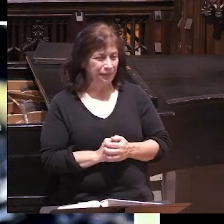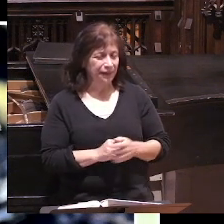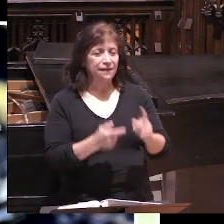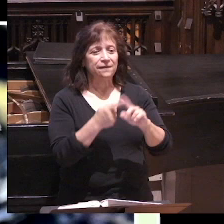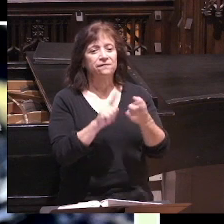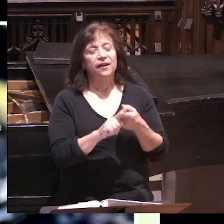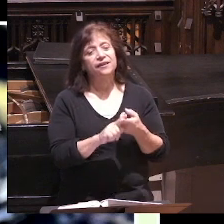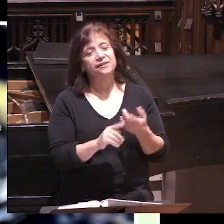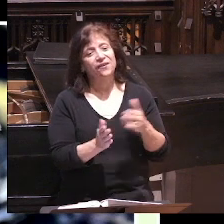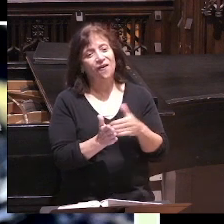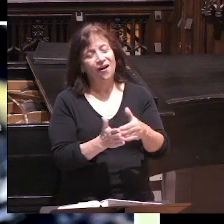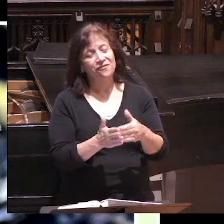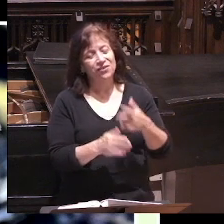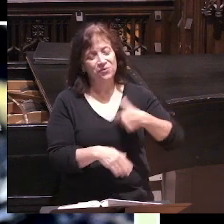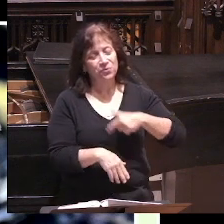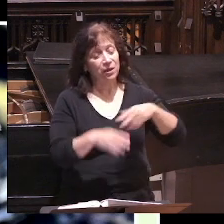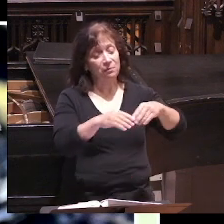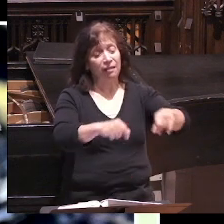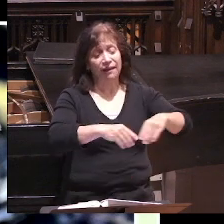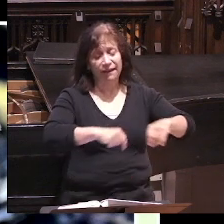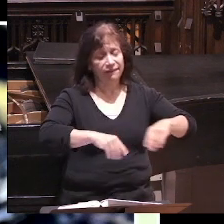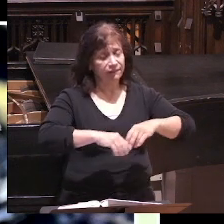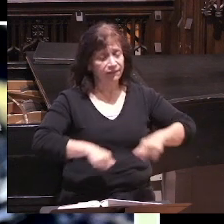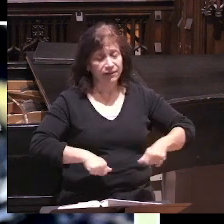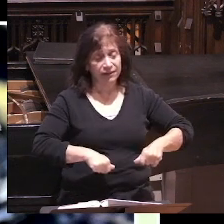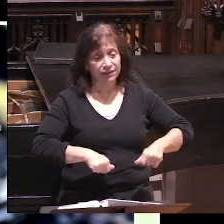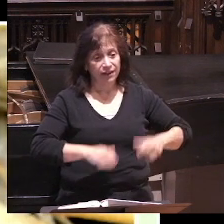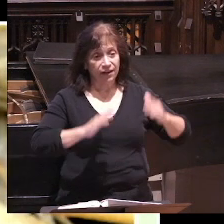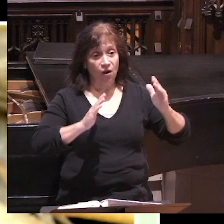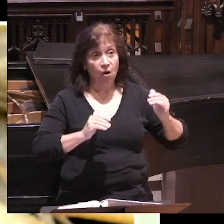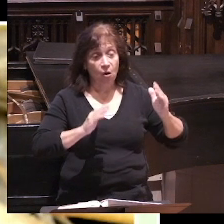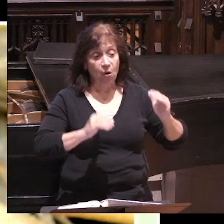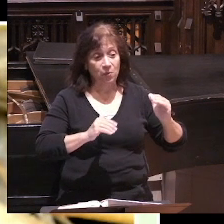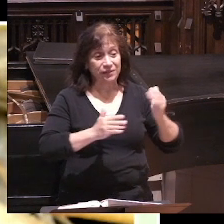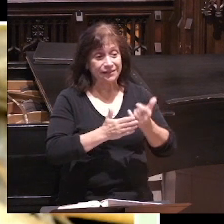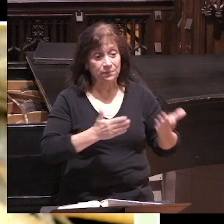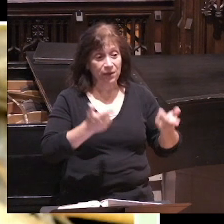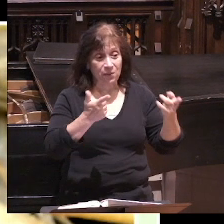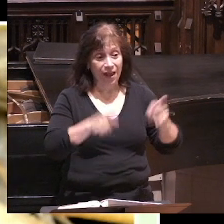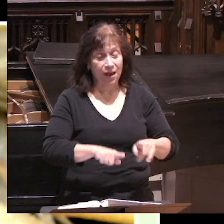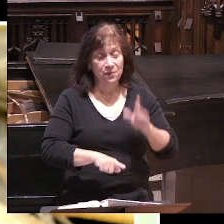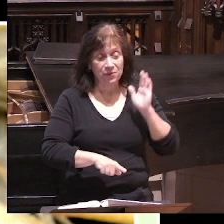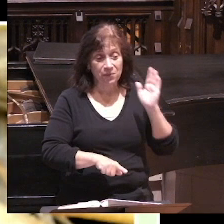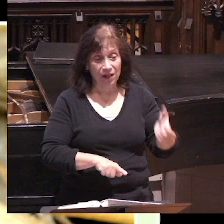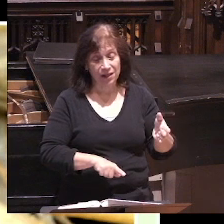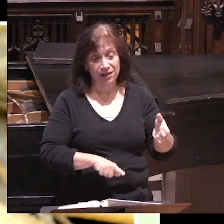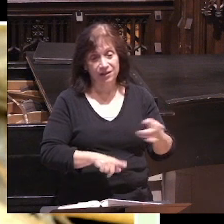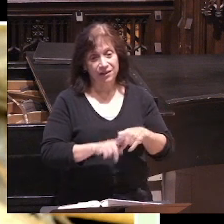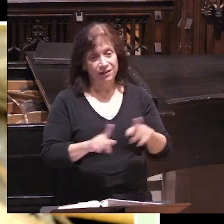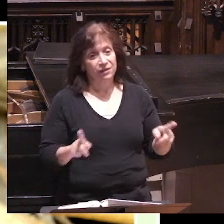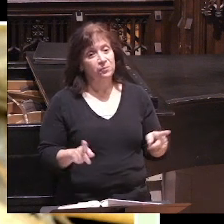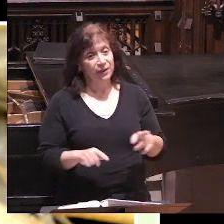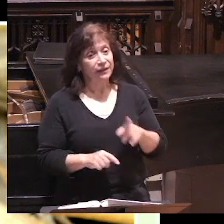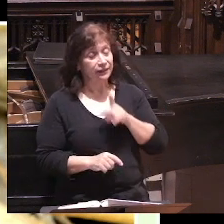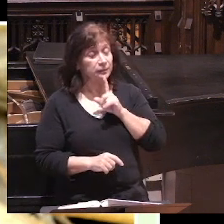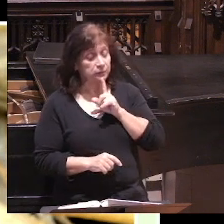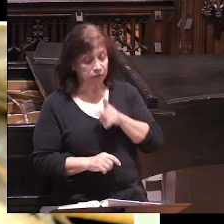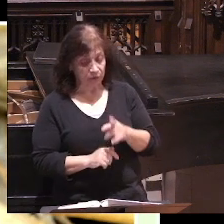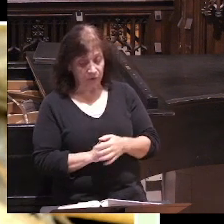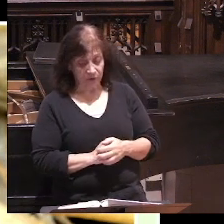Friends, often we plant in hopes that something will happen, but unsure.